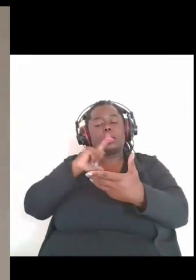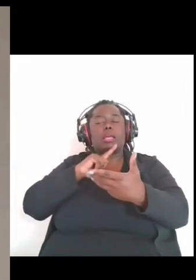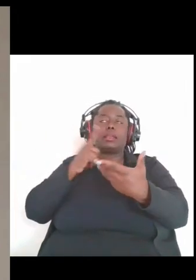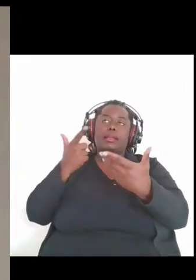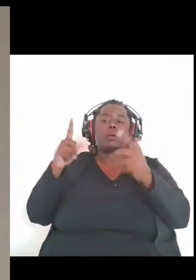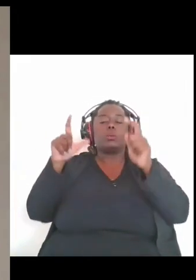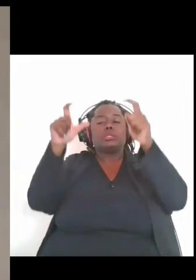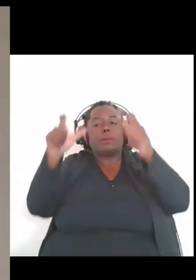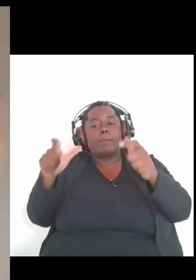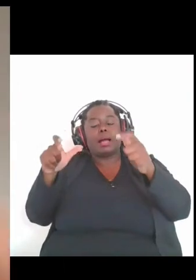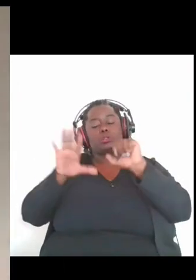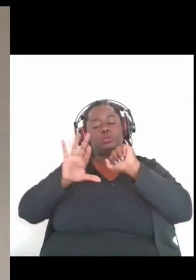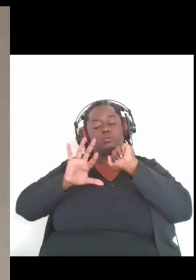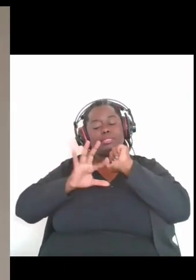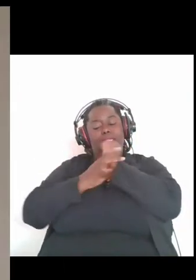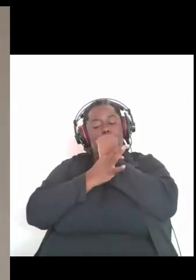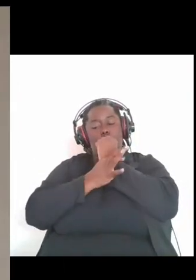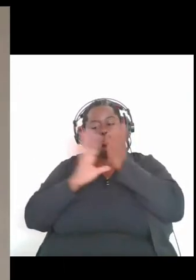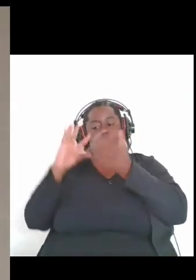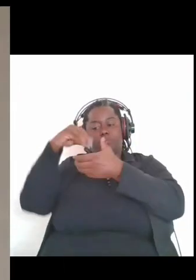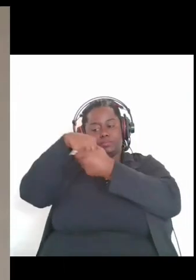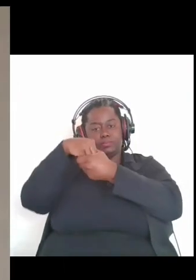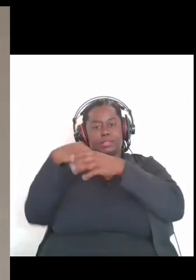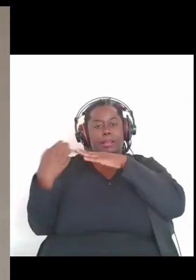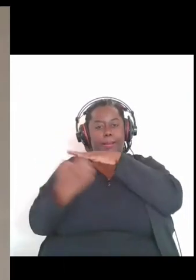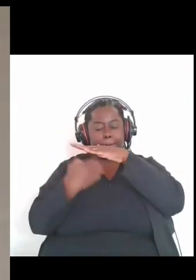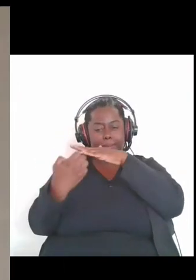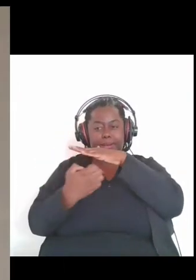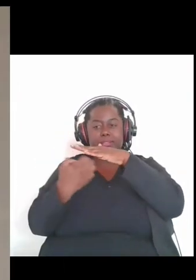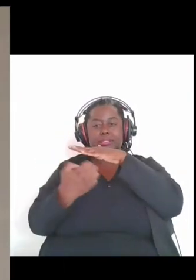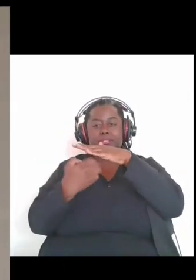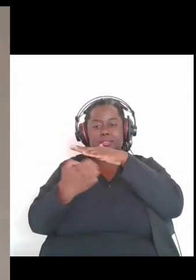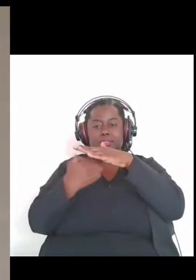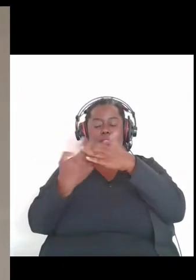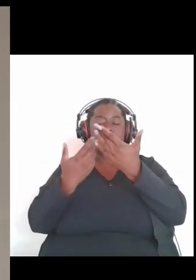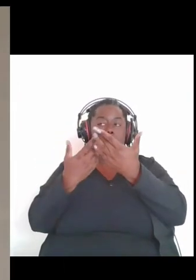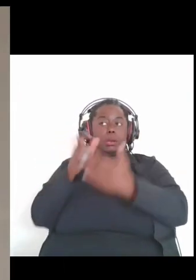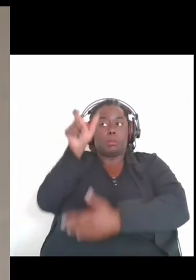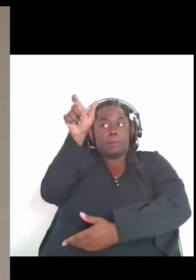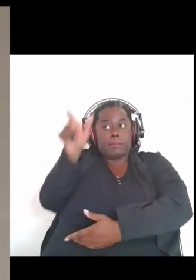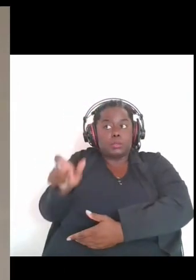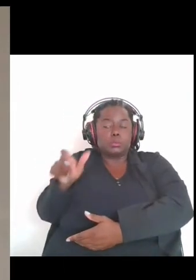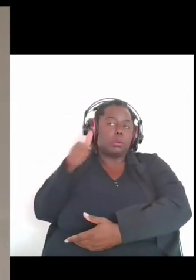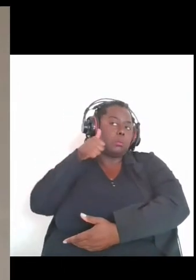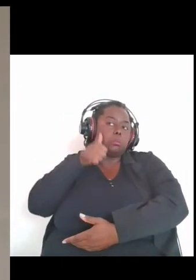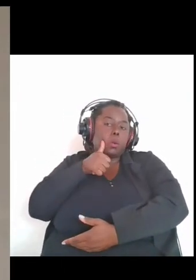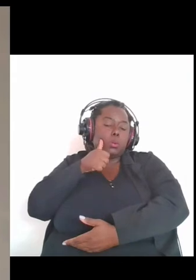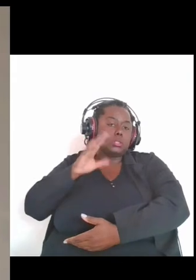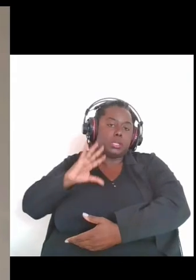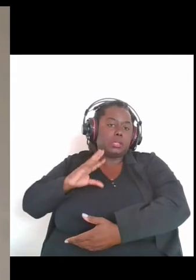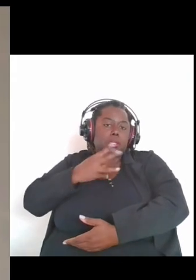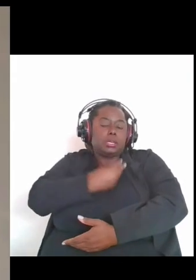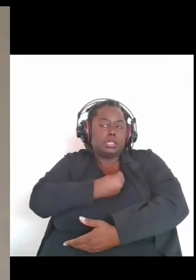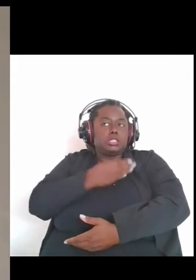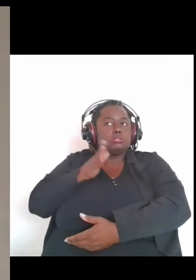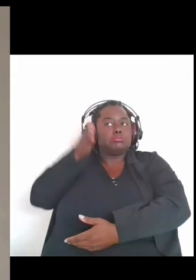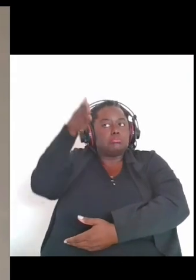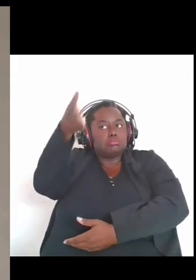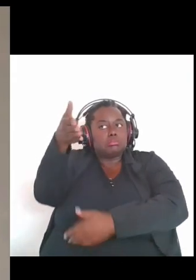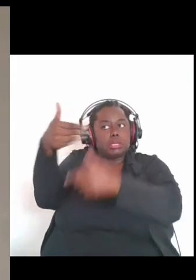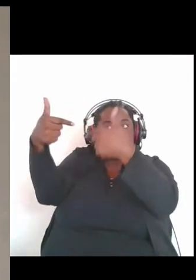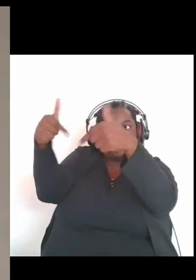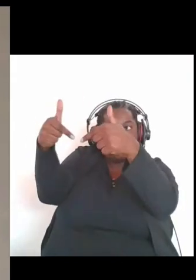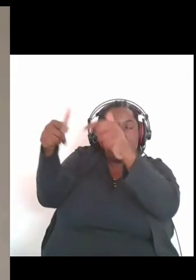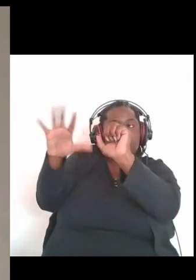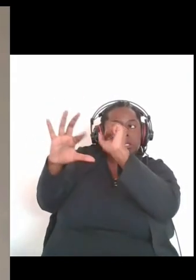safe space so to speak in companies so that a transgender woman can go